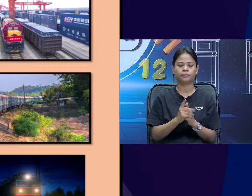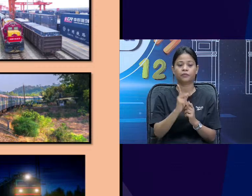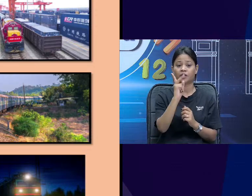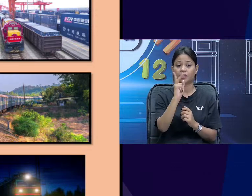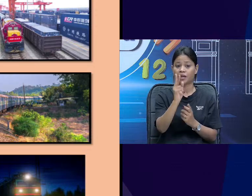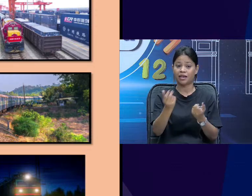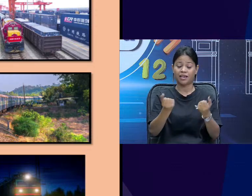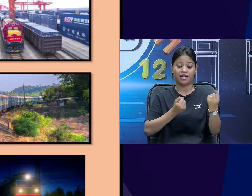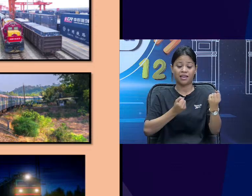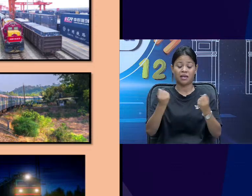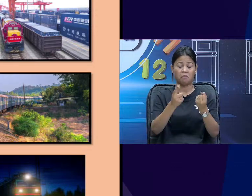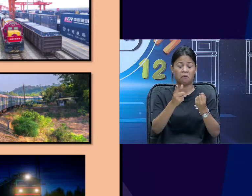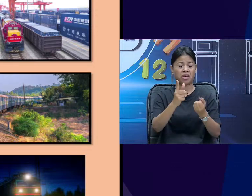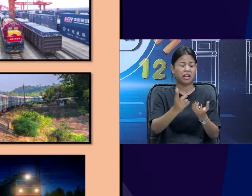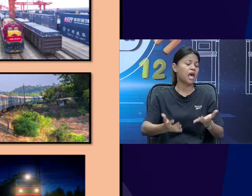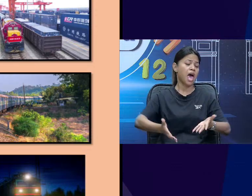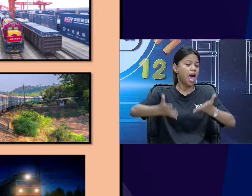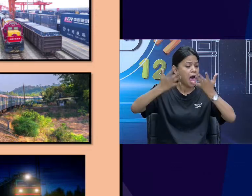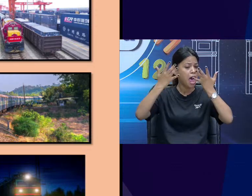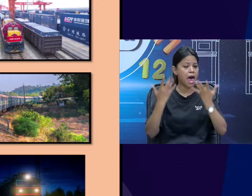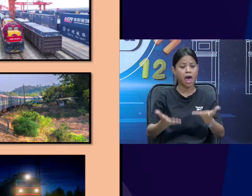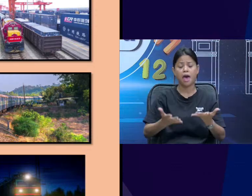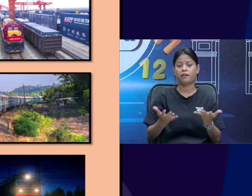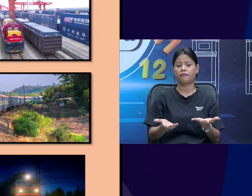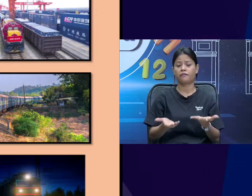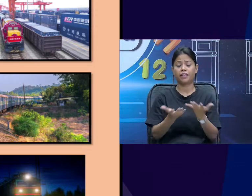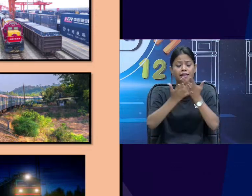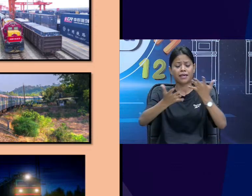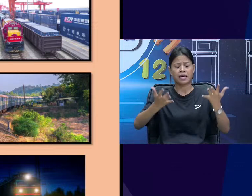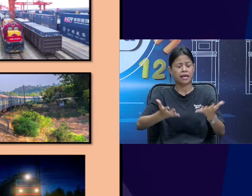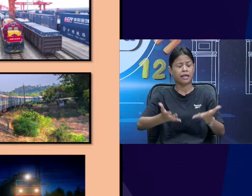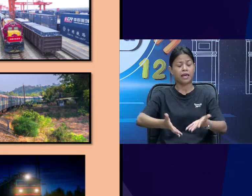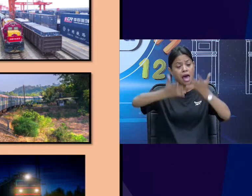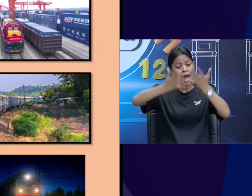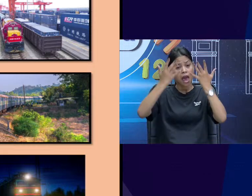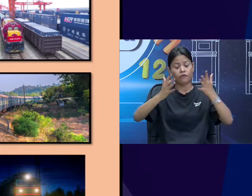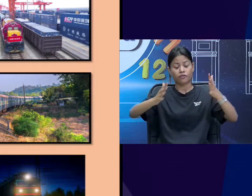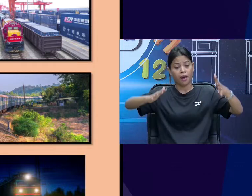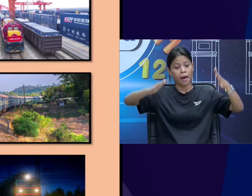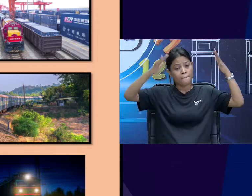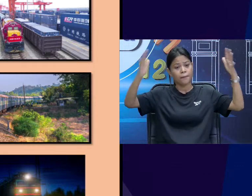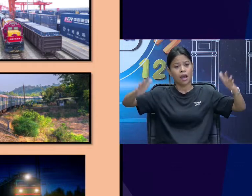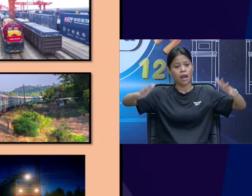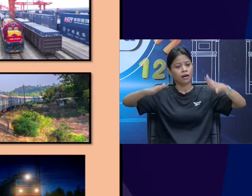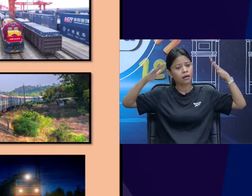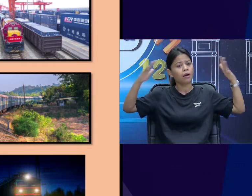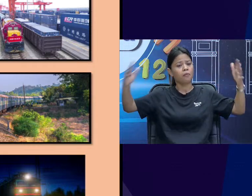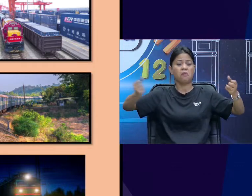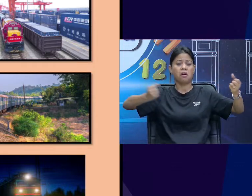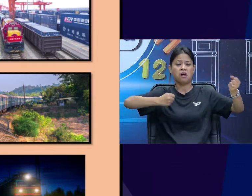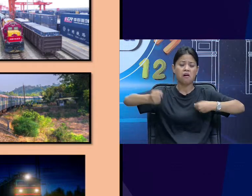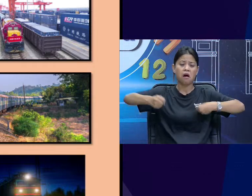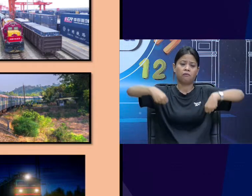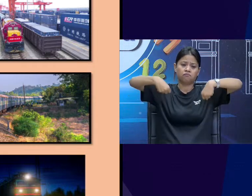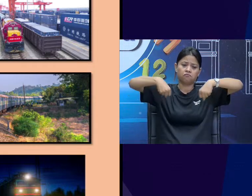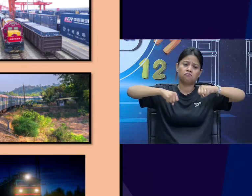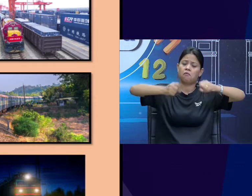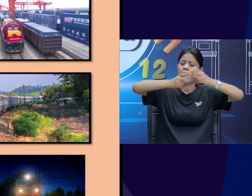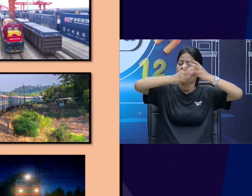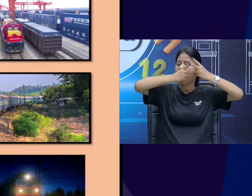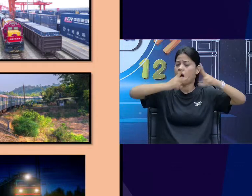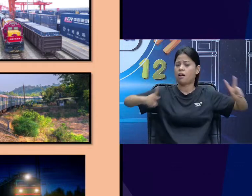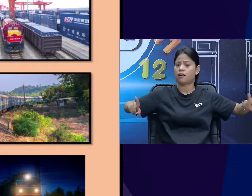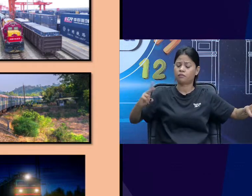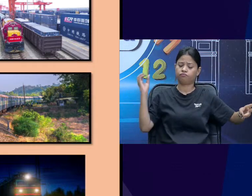that take heavy loads. Heavy loads in the sense that we know that today we have a lot of different